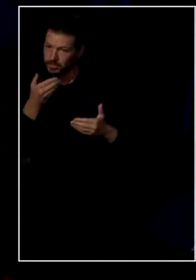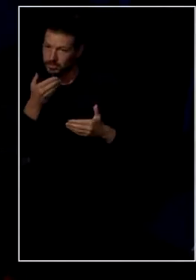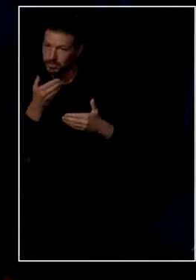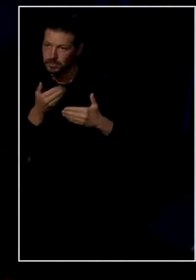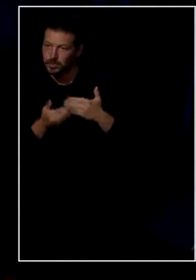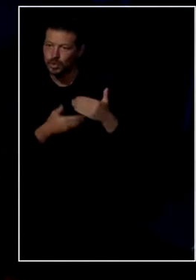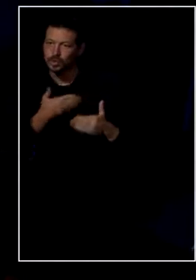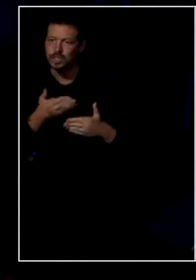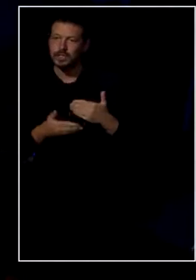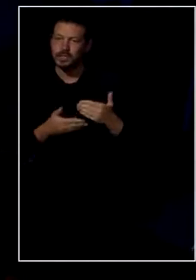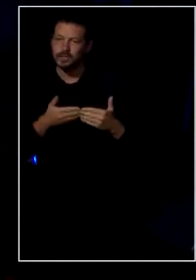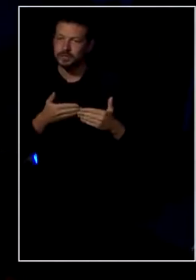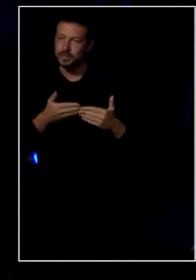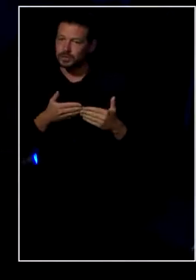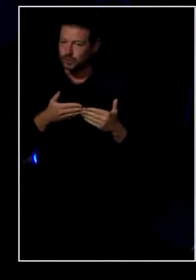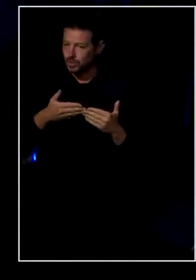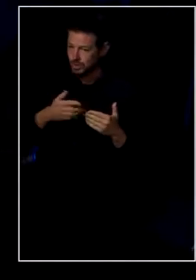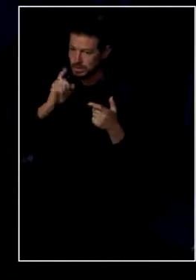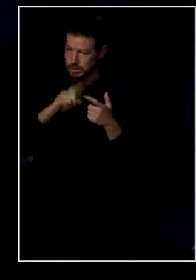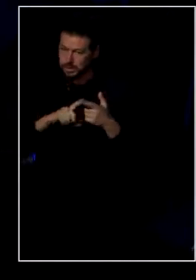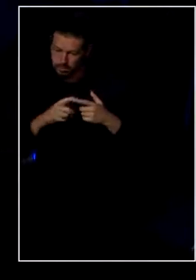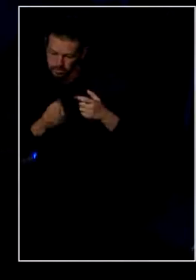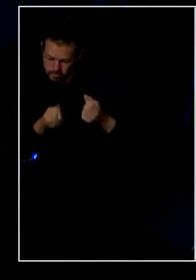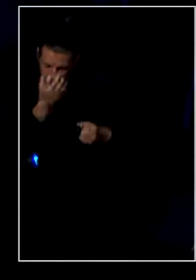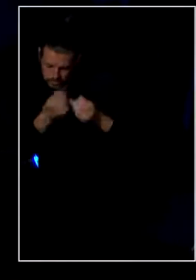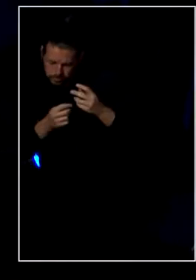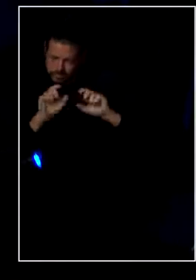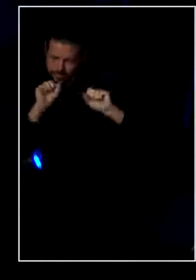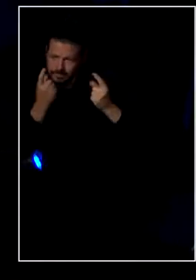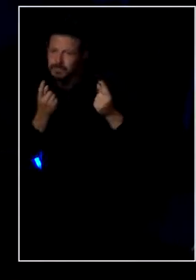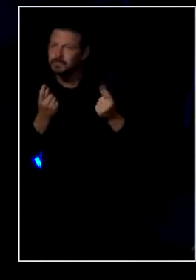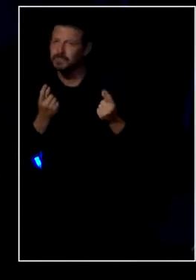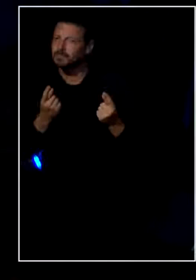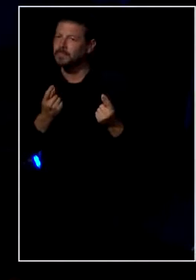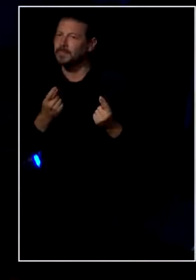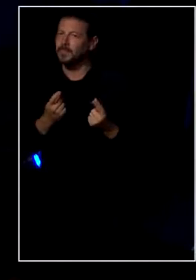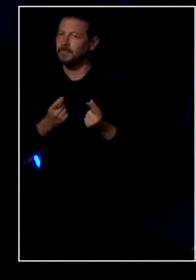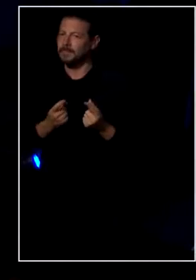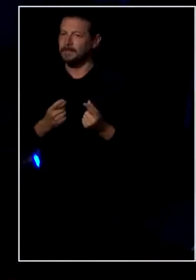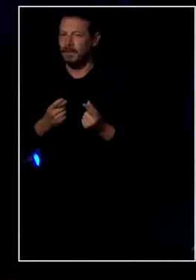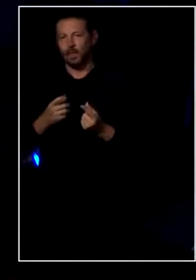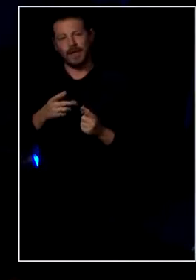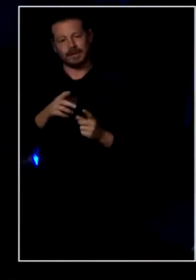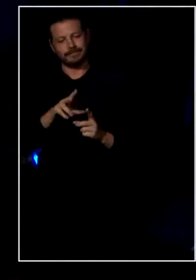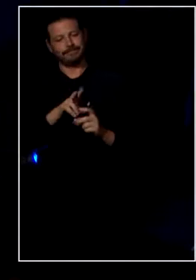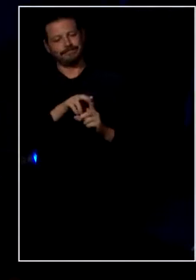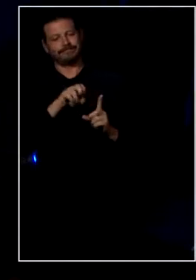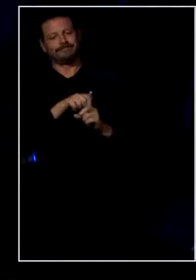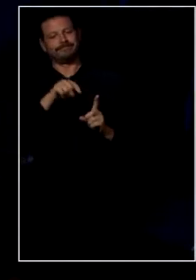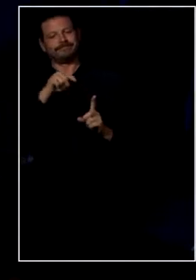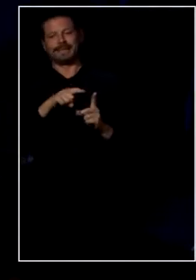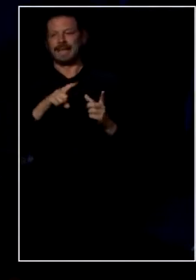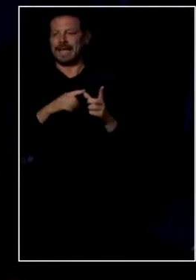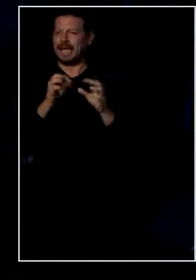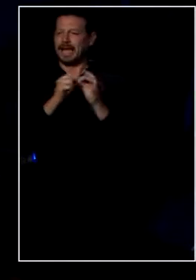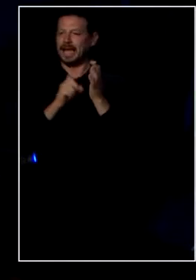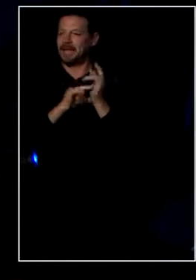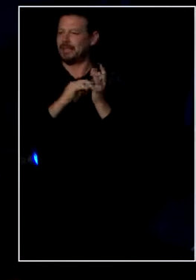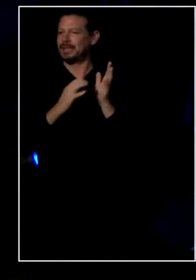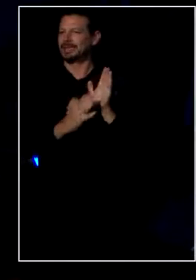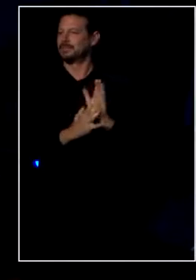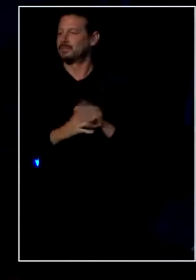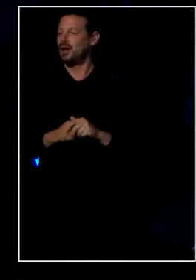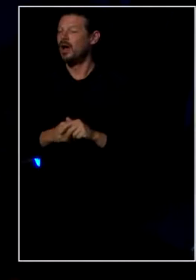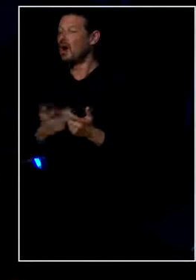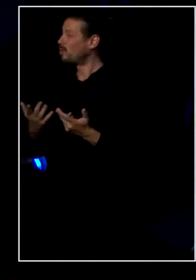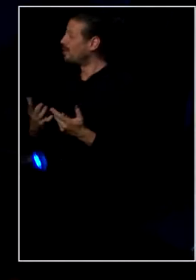to understand that, to isolate that and know it is ableism? I mean, it's weird knowing that